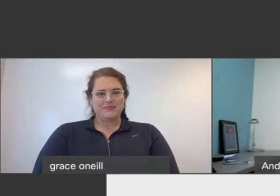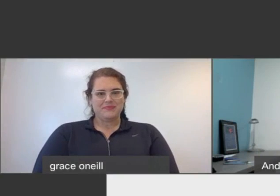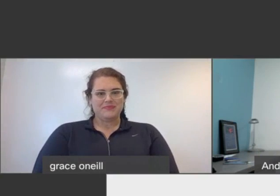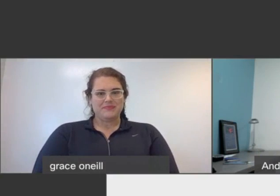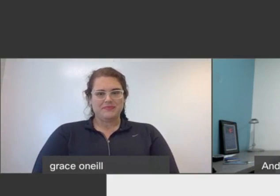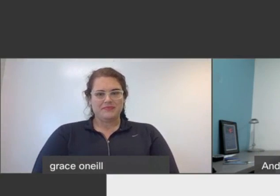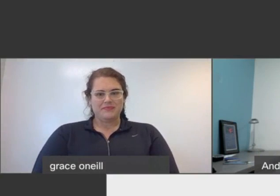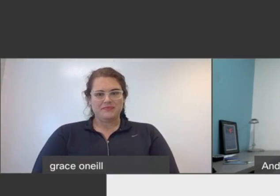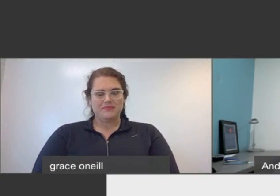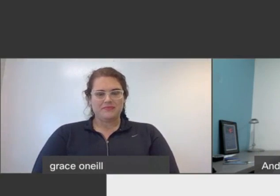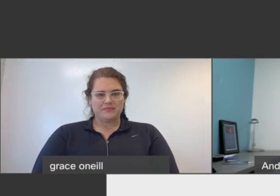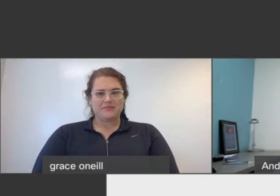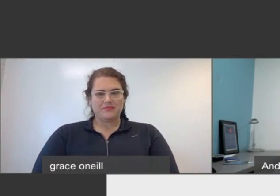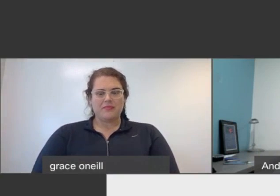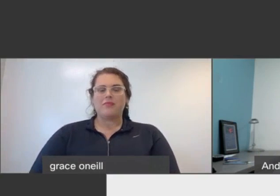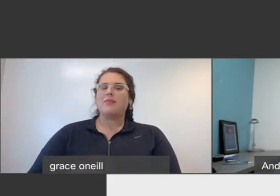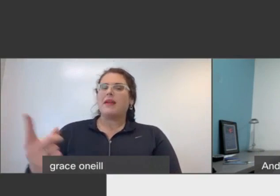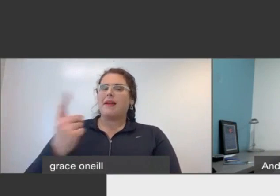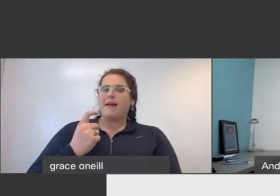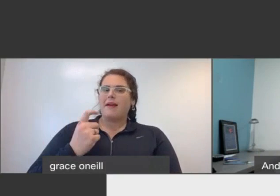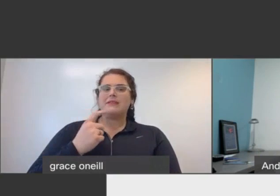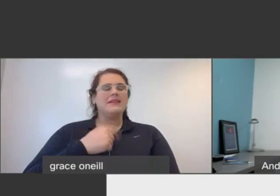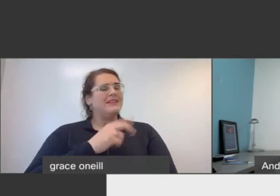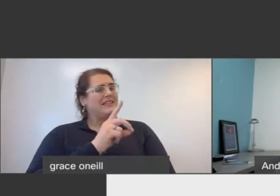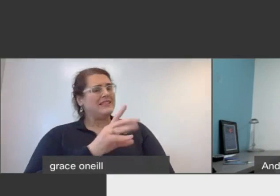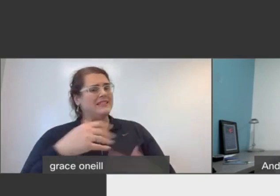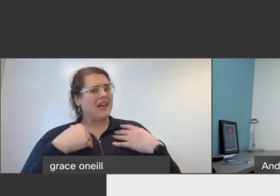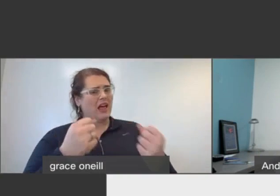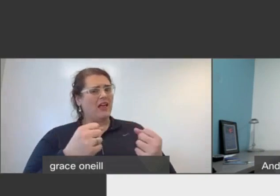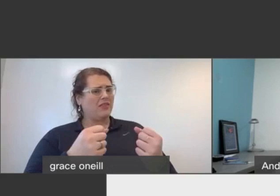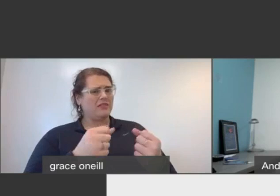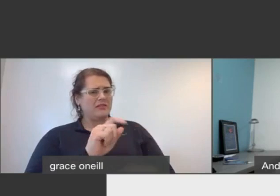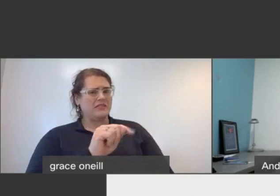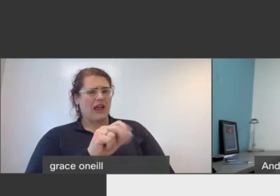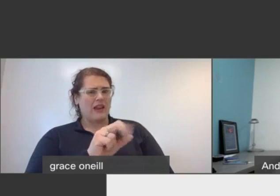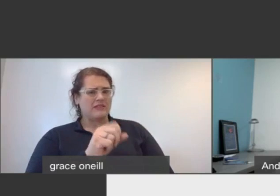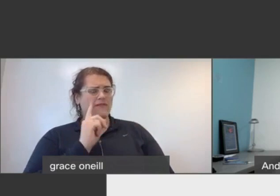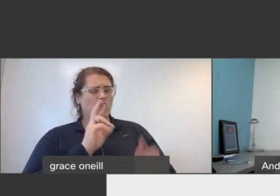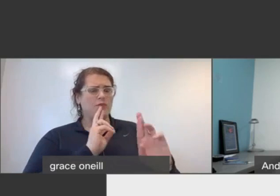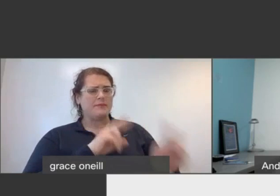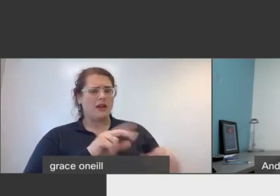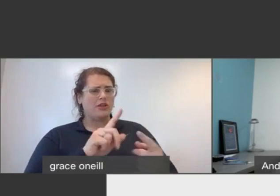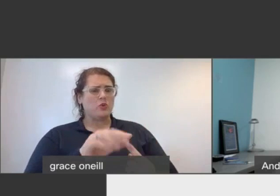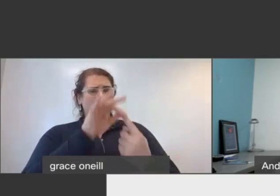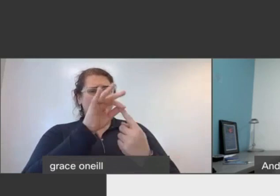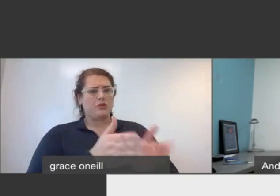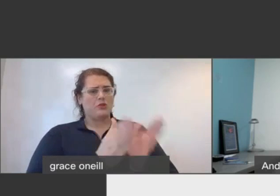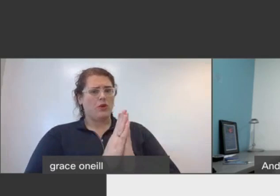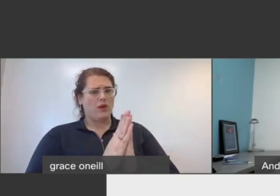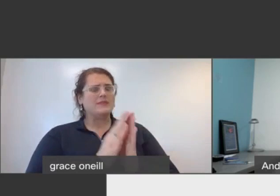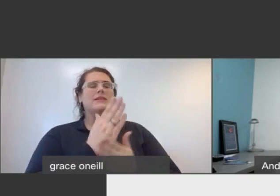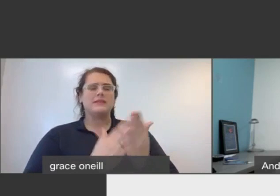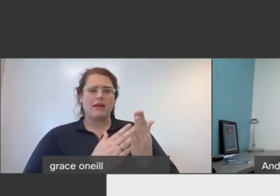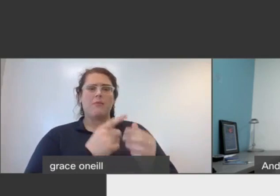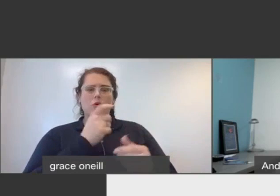What is the status of DC Health responding to exemption requests, as providers have people who have